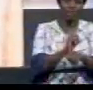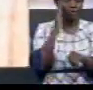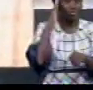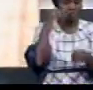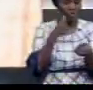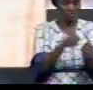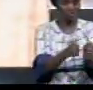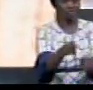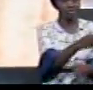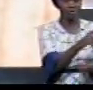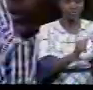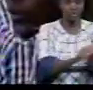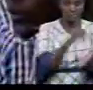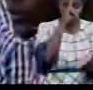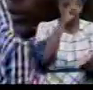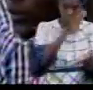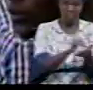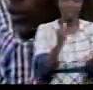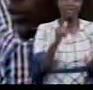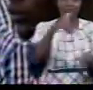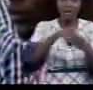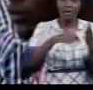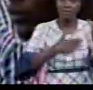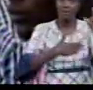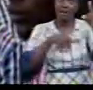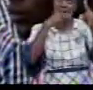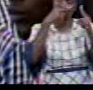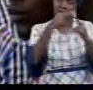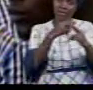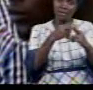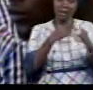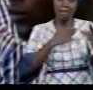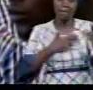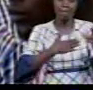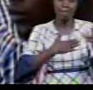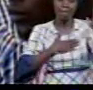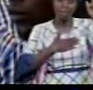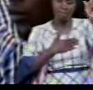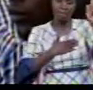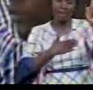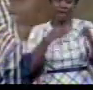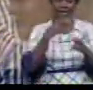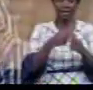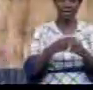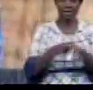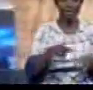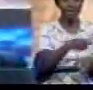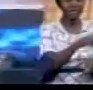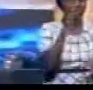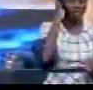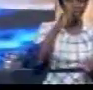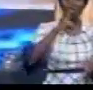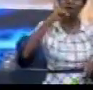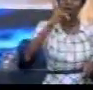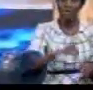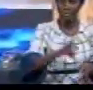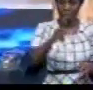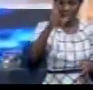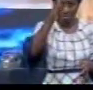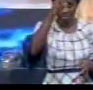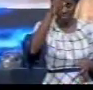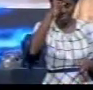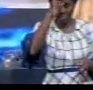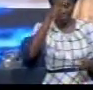cast out devils. In my name, they will cast out devils. Look at